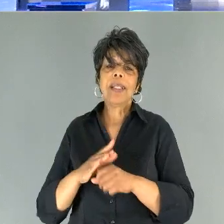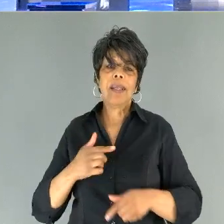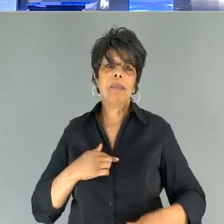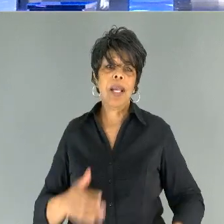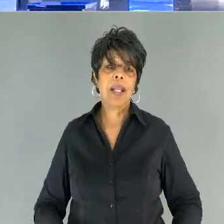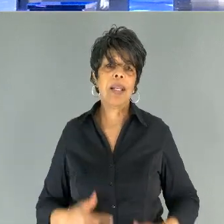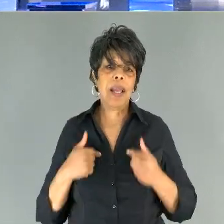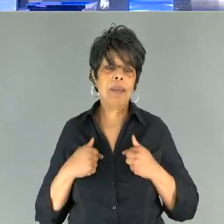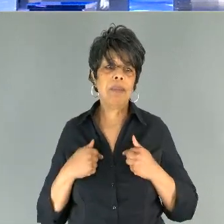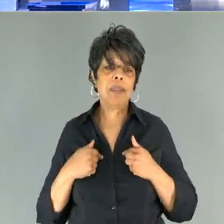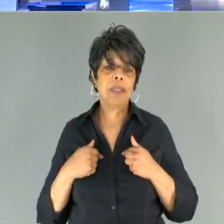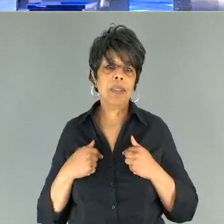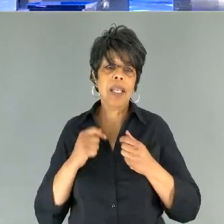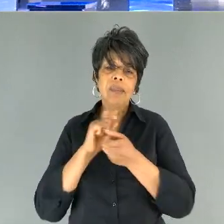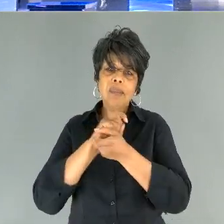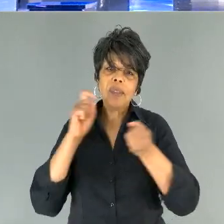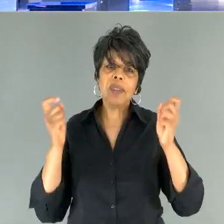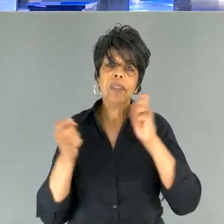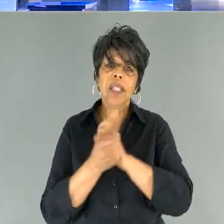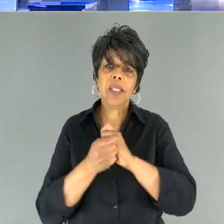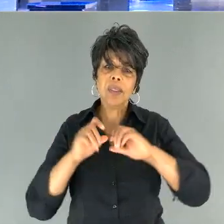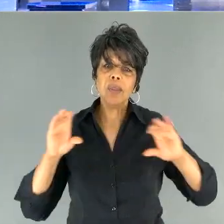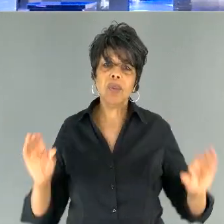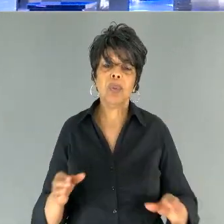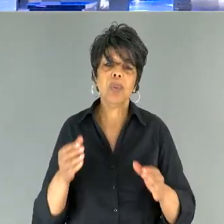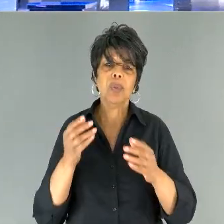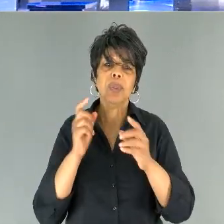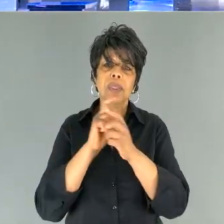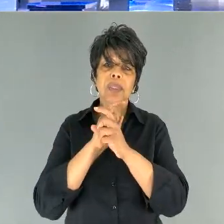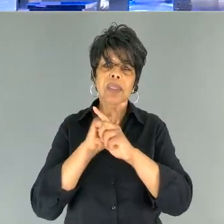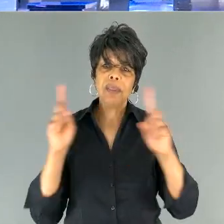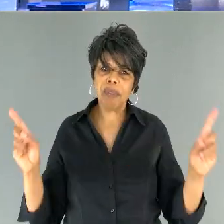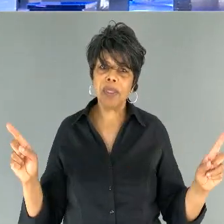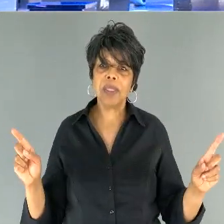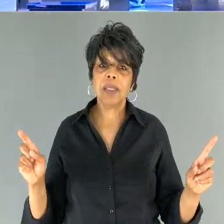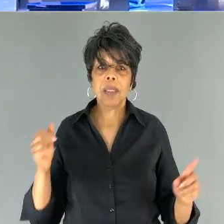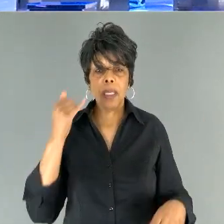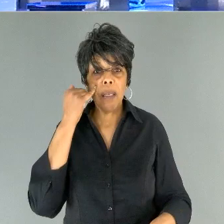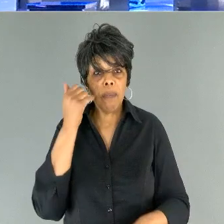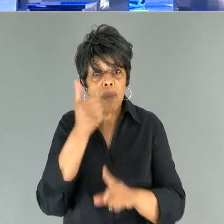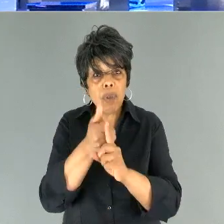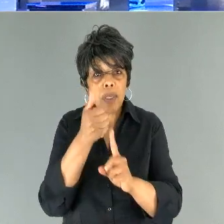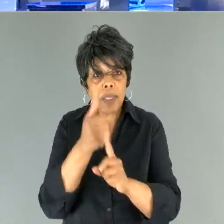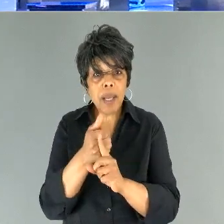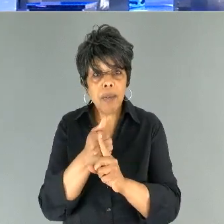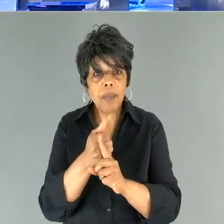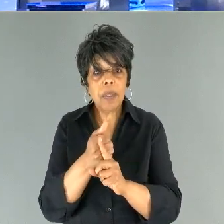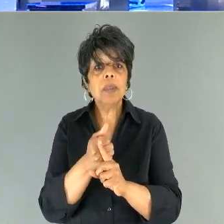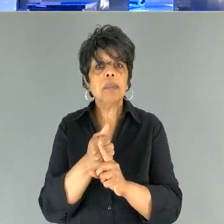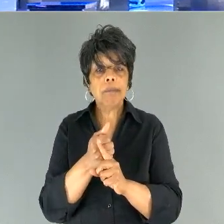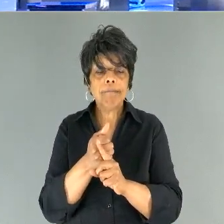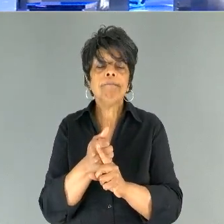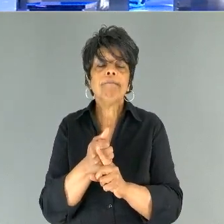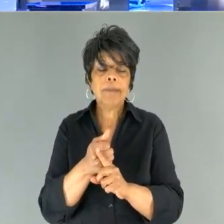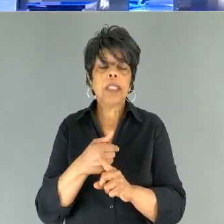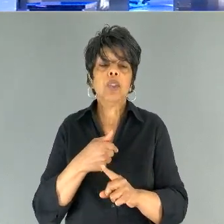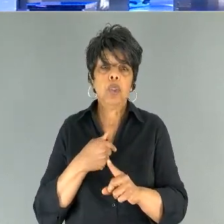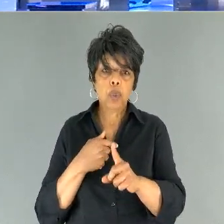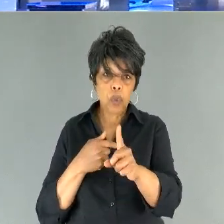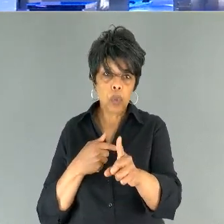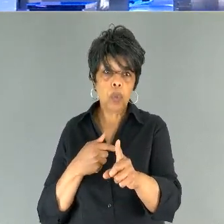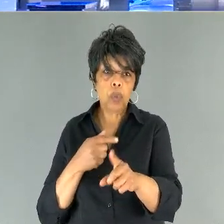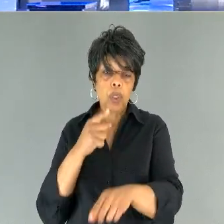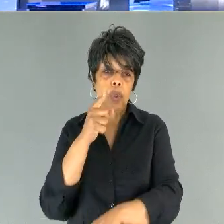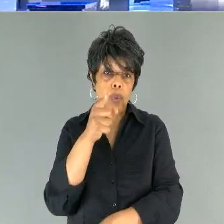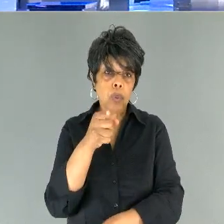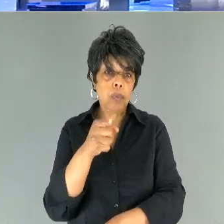If that's you, just raise your hand. I want to pray with you. God bless you. I see that hand. God